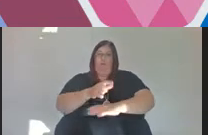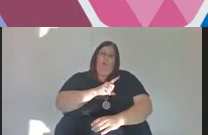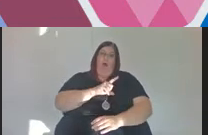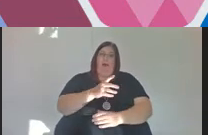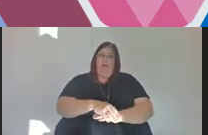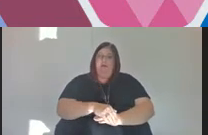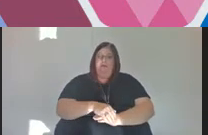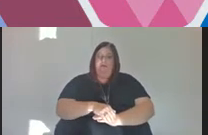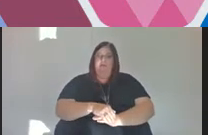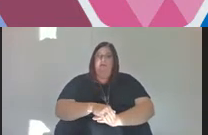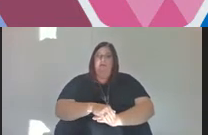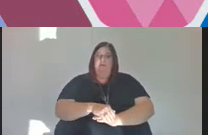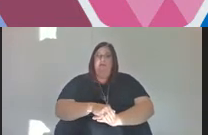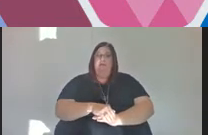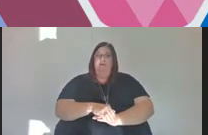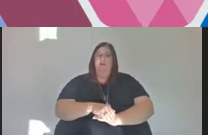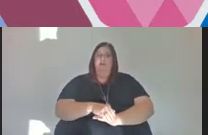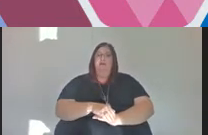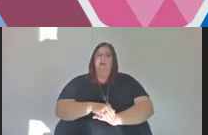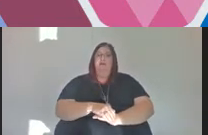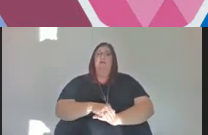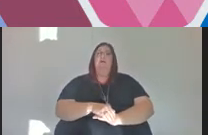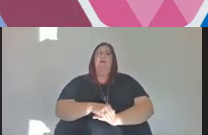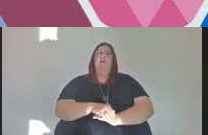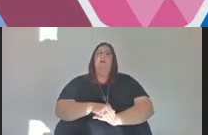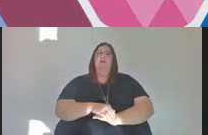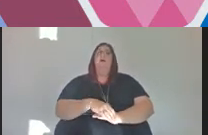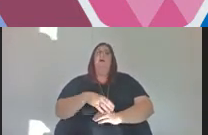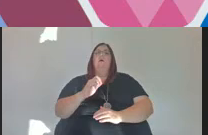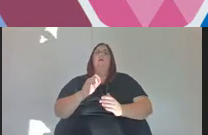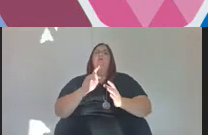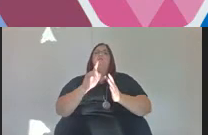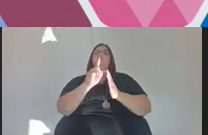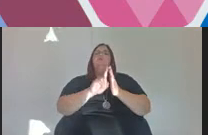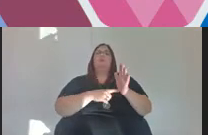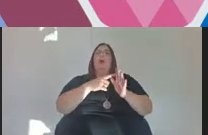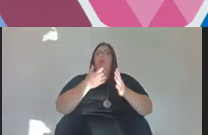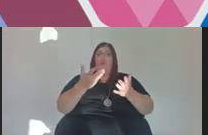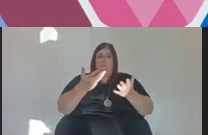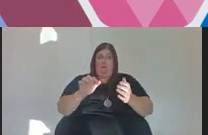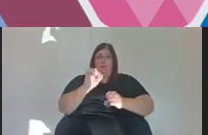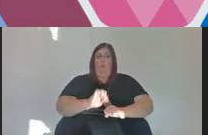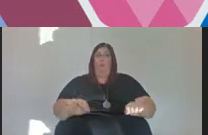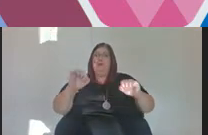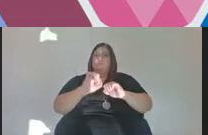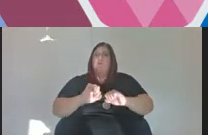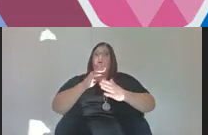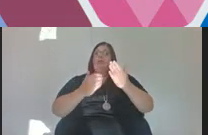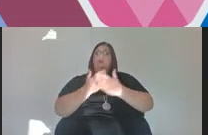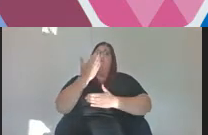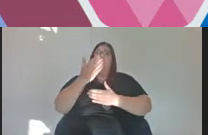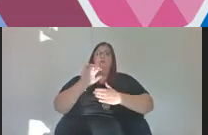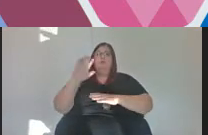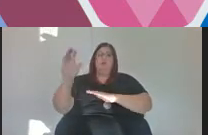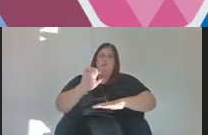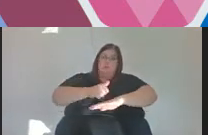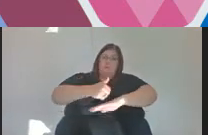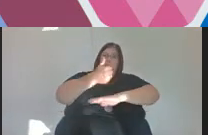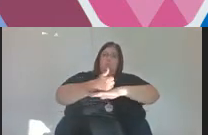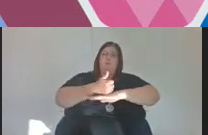Why? So, Julia, obviously we've been waiting for the new service to mobilise, and I hadn't formally stood down